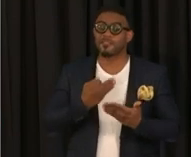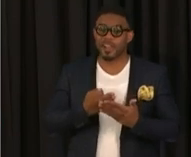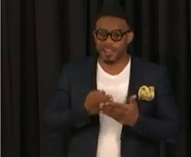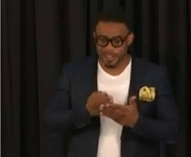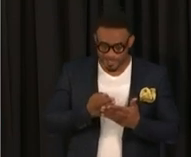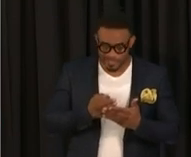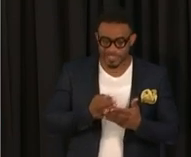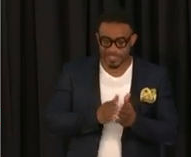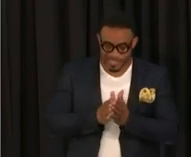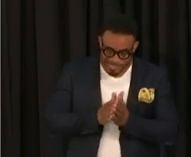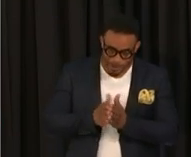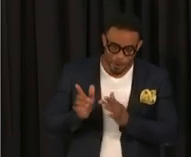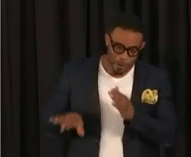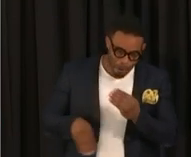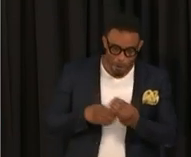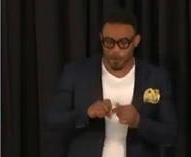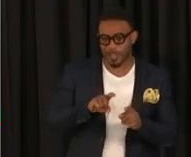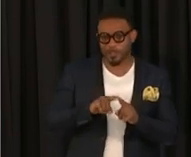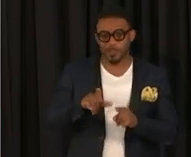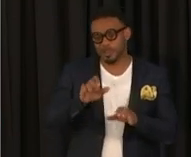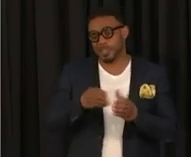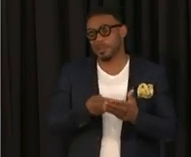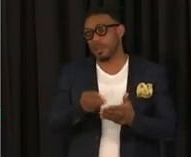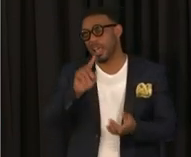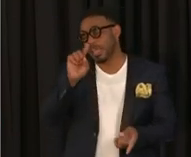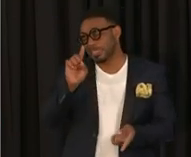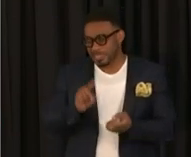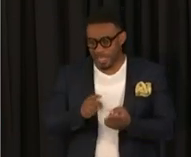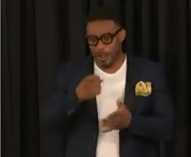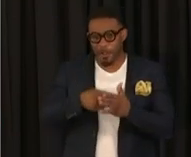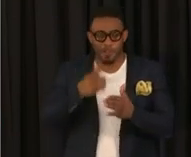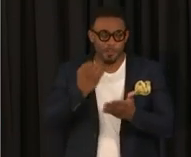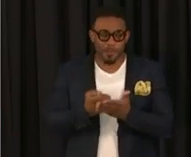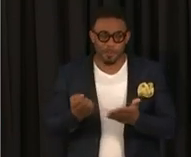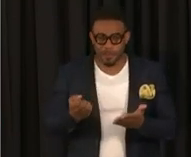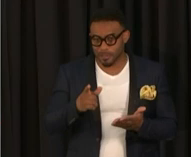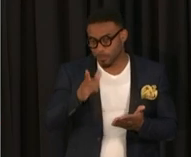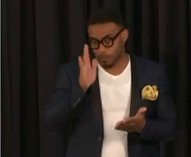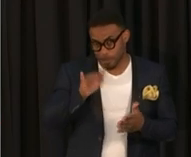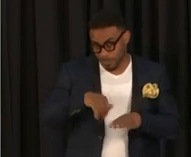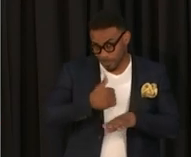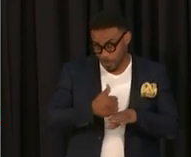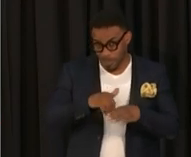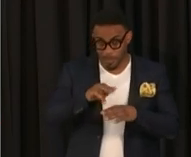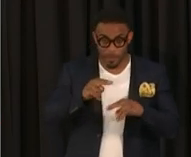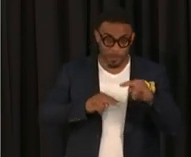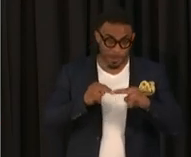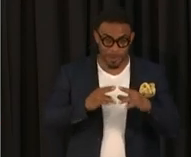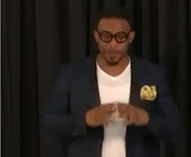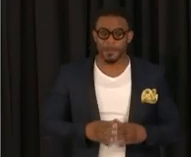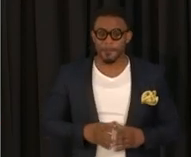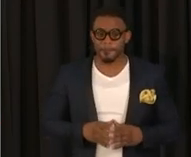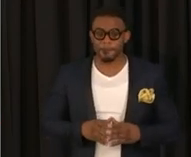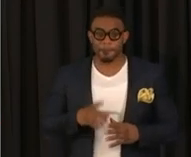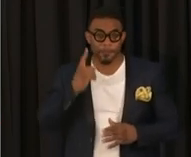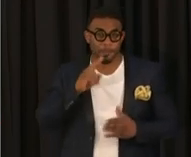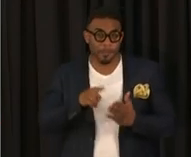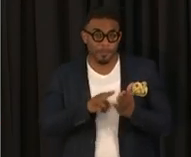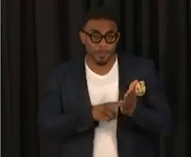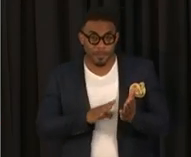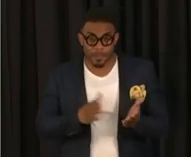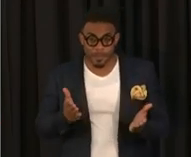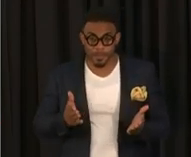then we have financial incentives to go along with that as well, so you can buy down the cost of the equipment that you will be installing in your building. And for